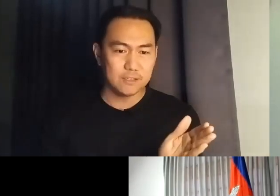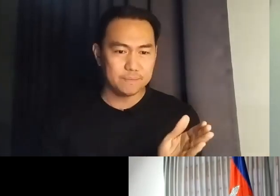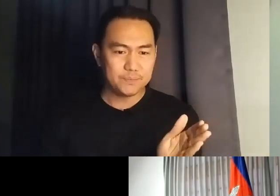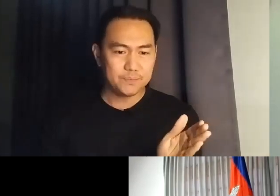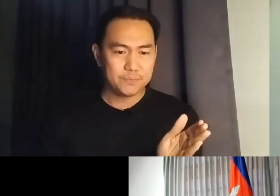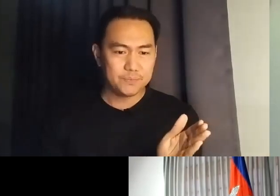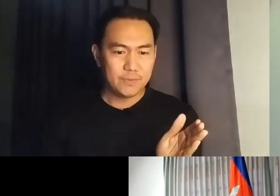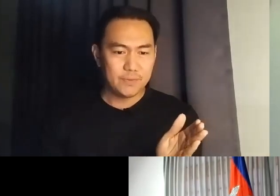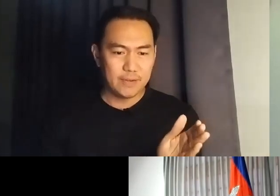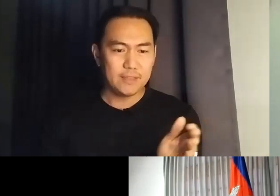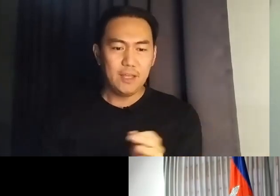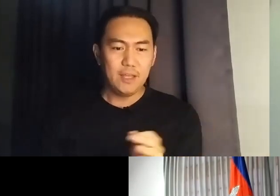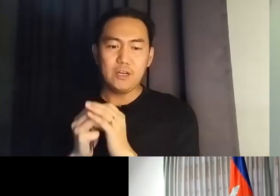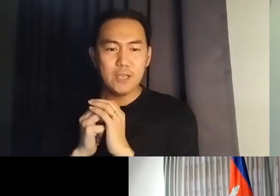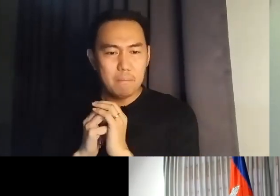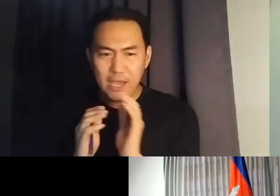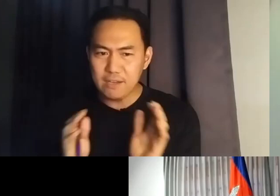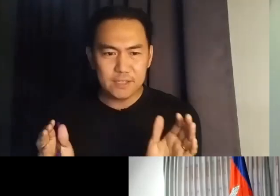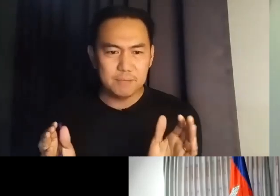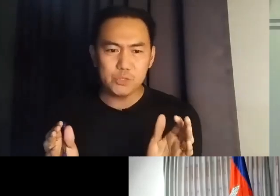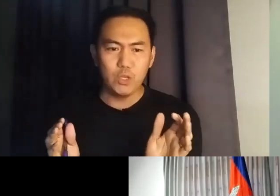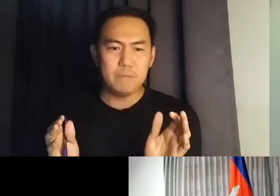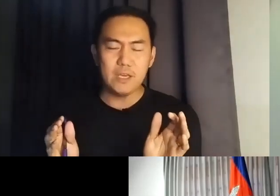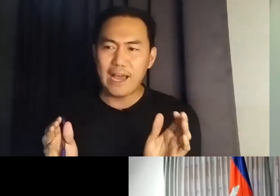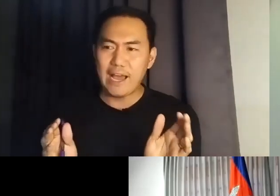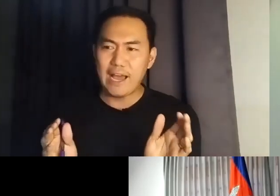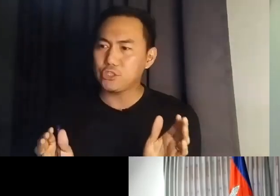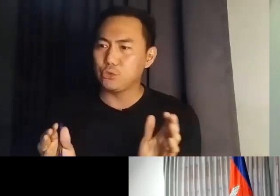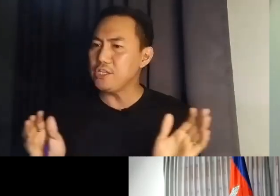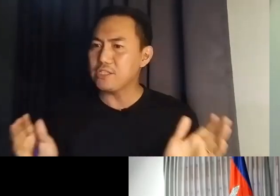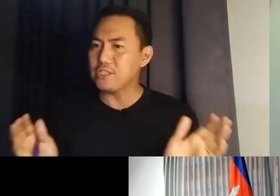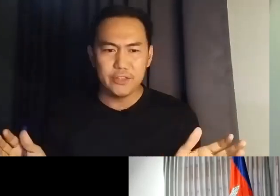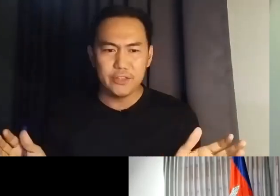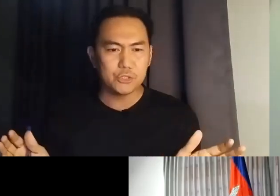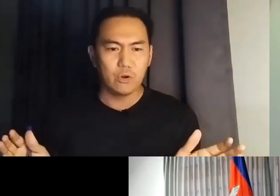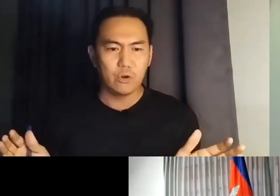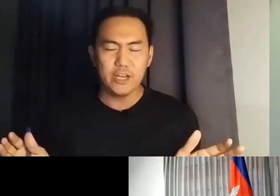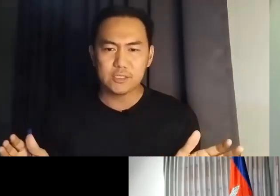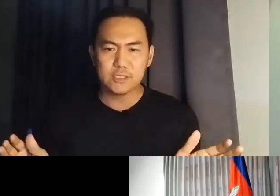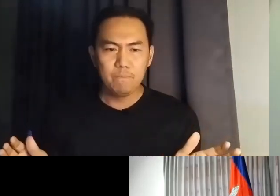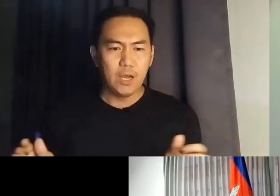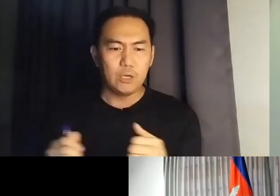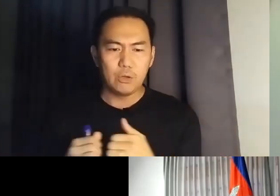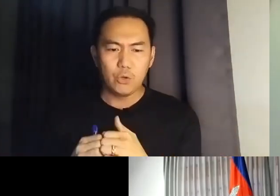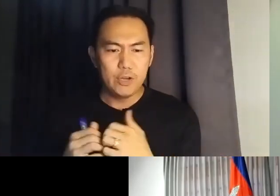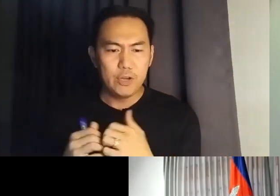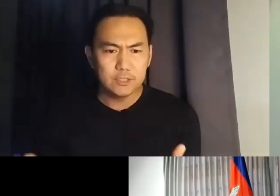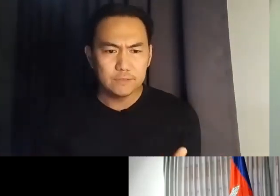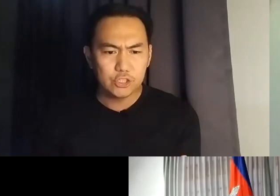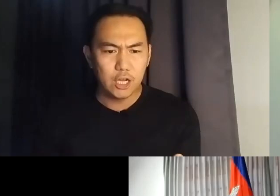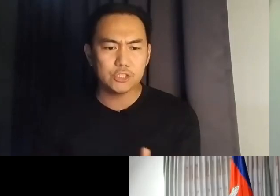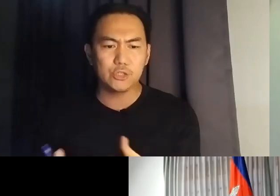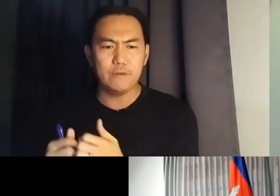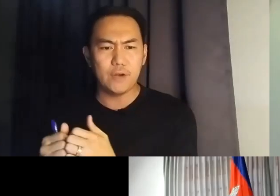re-victimization, right? Because many victims will be asked to retell their stories, go in front